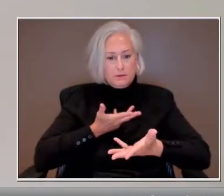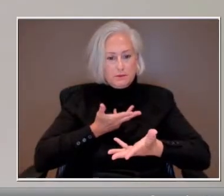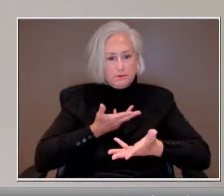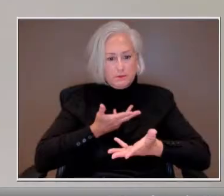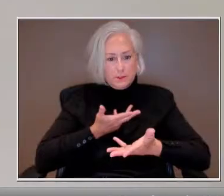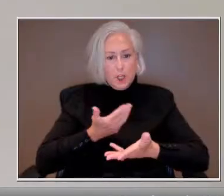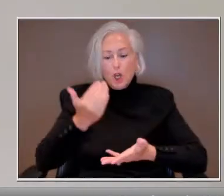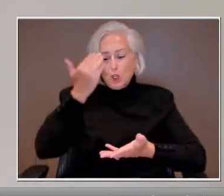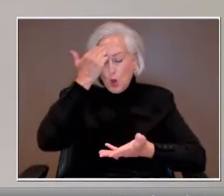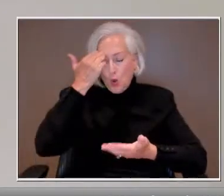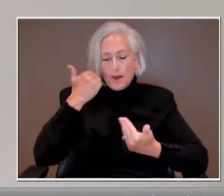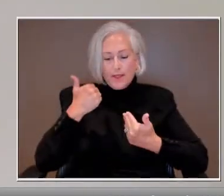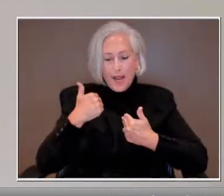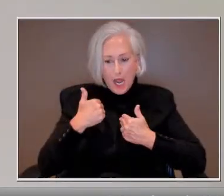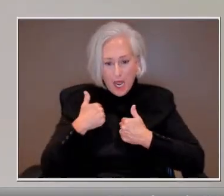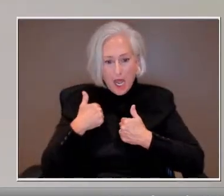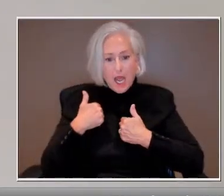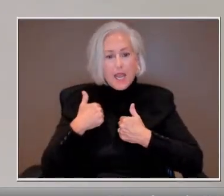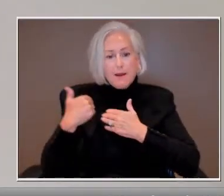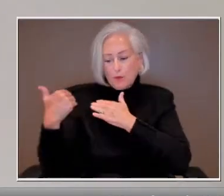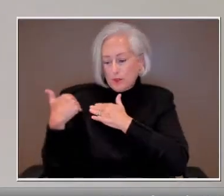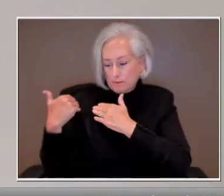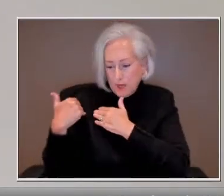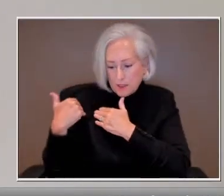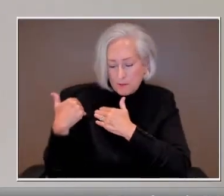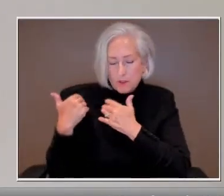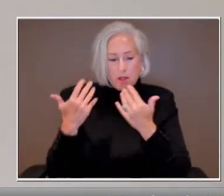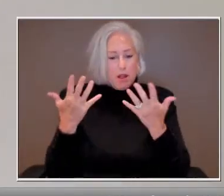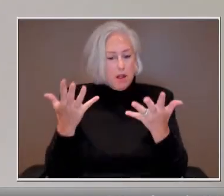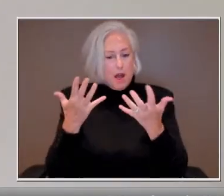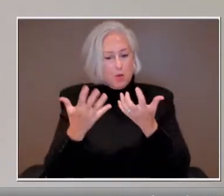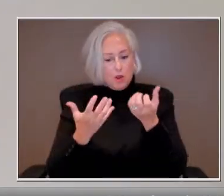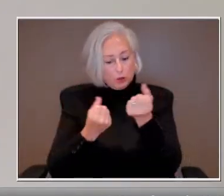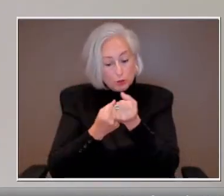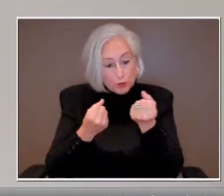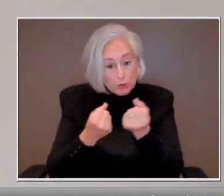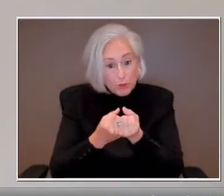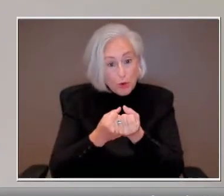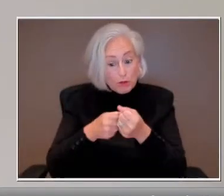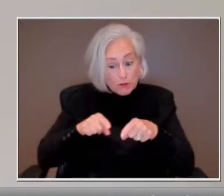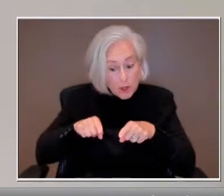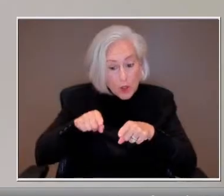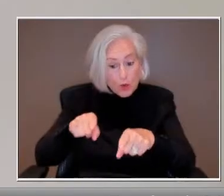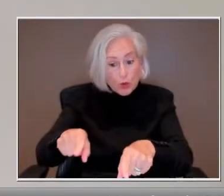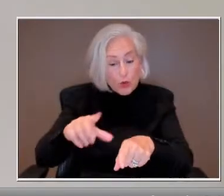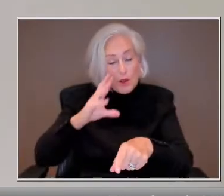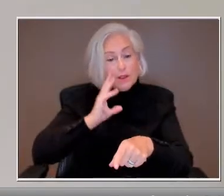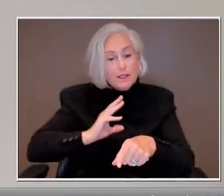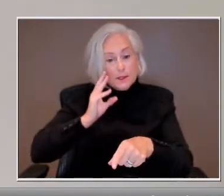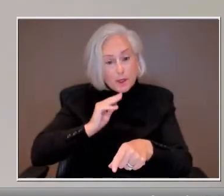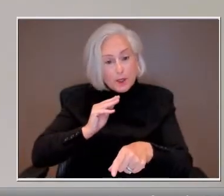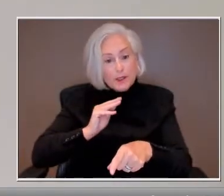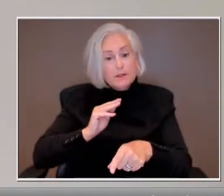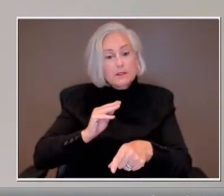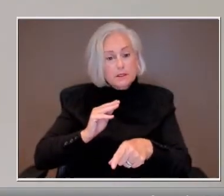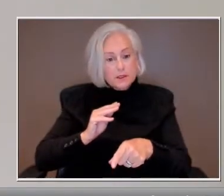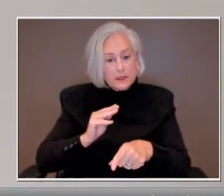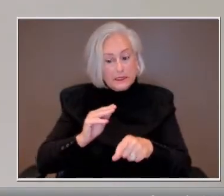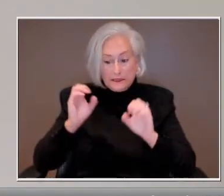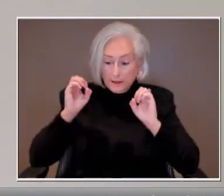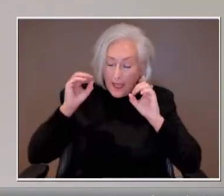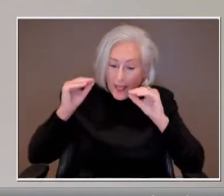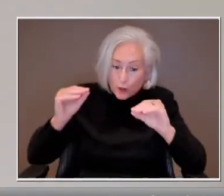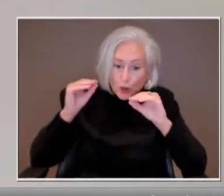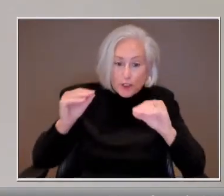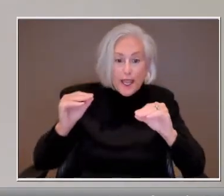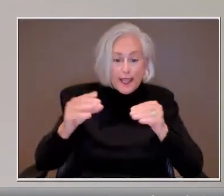reliable to them and reassuring them that I'm here to support them on their health journey. I'm also here to educate, guide, and assist